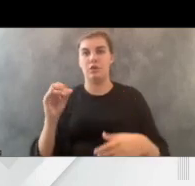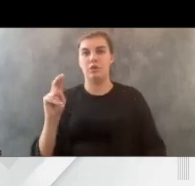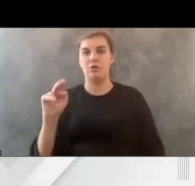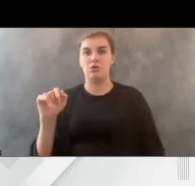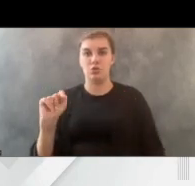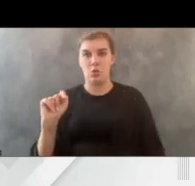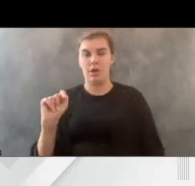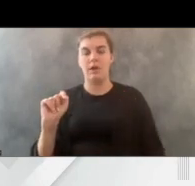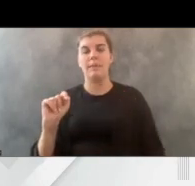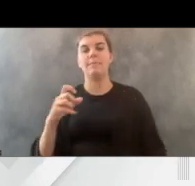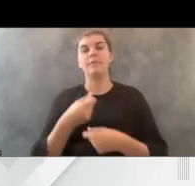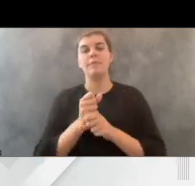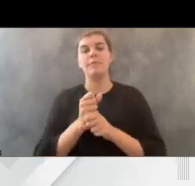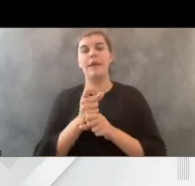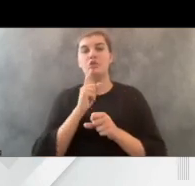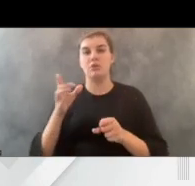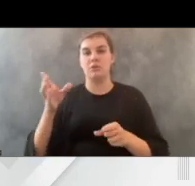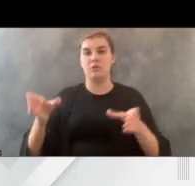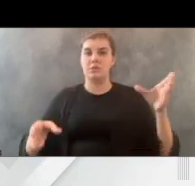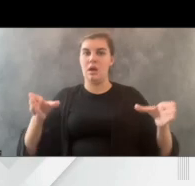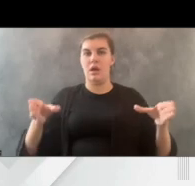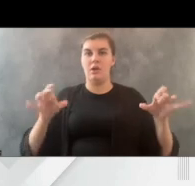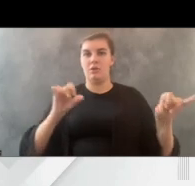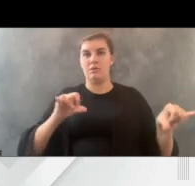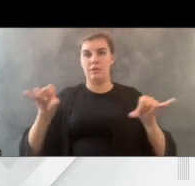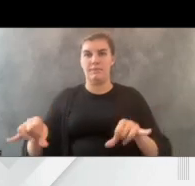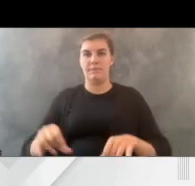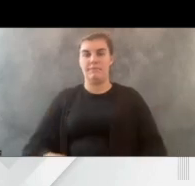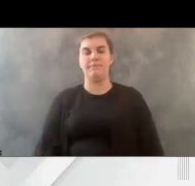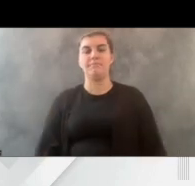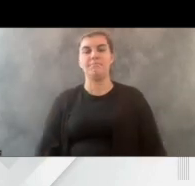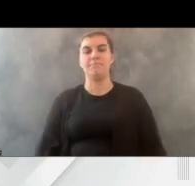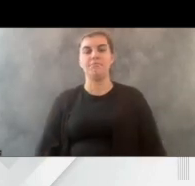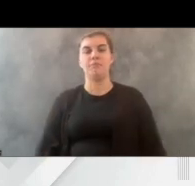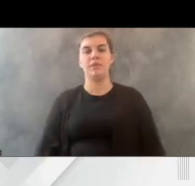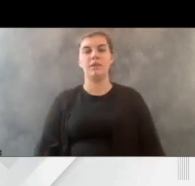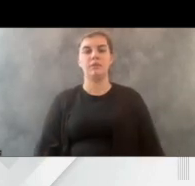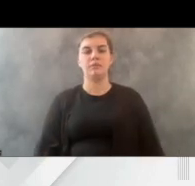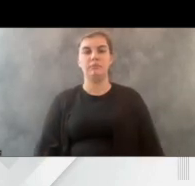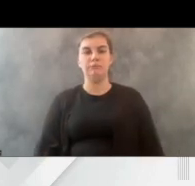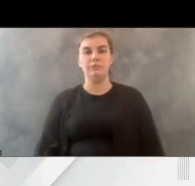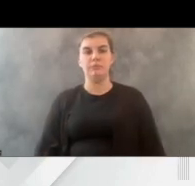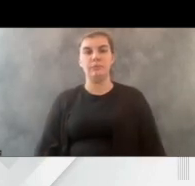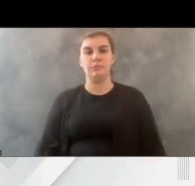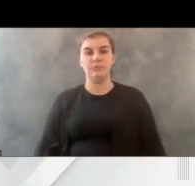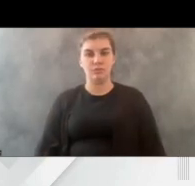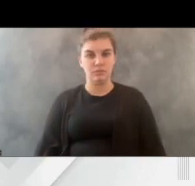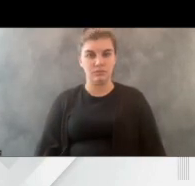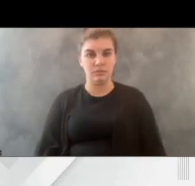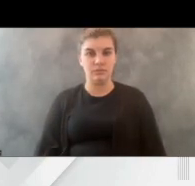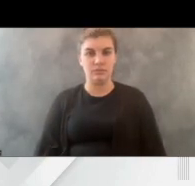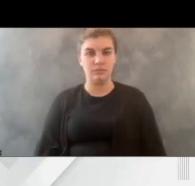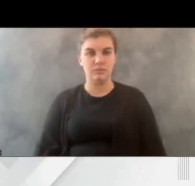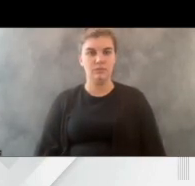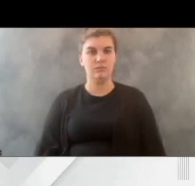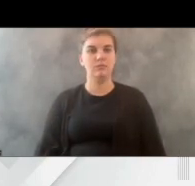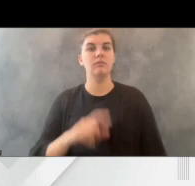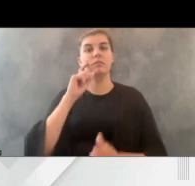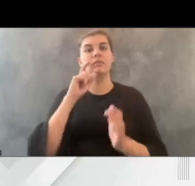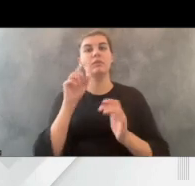minimum by 48 inches long minimum. The slope of the landing